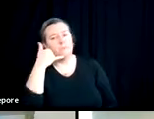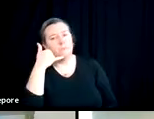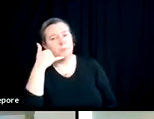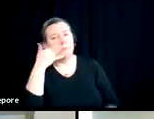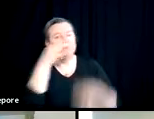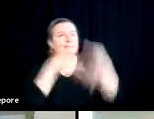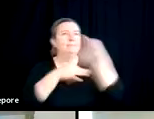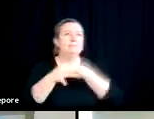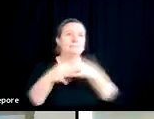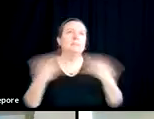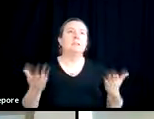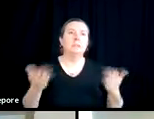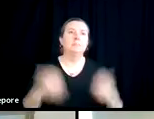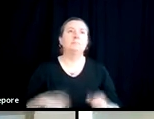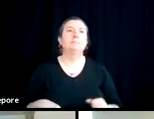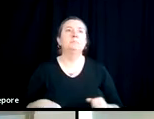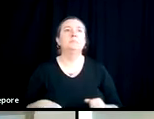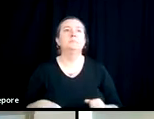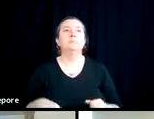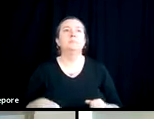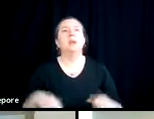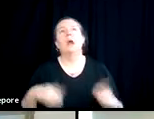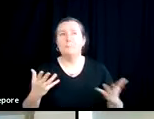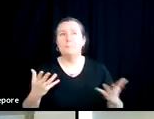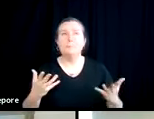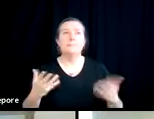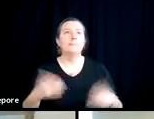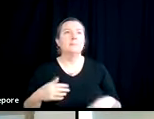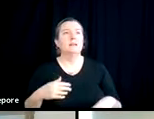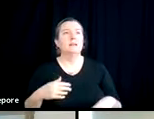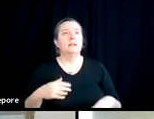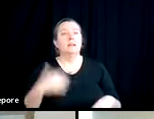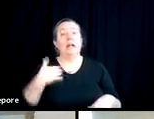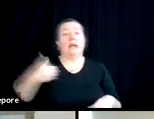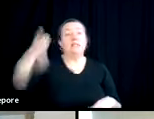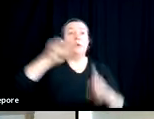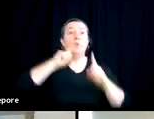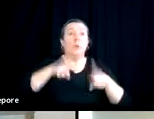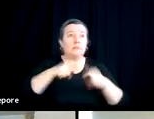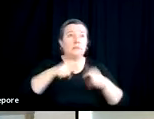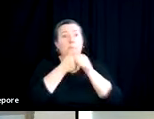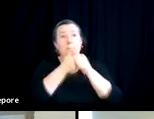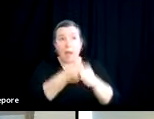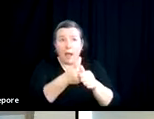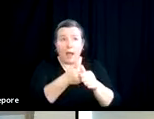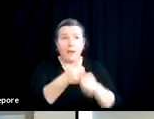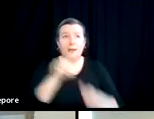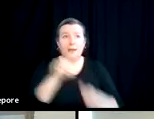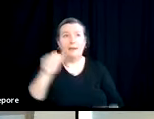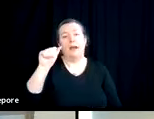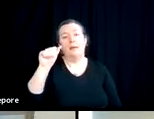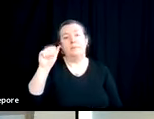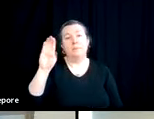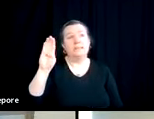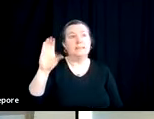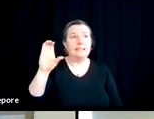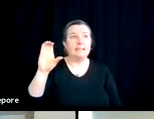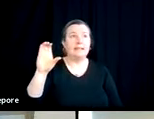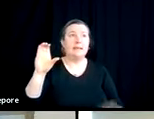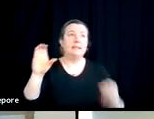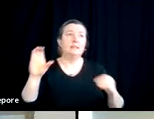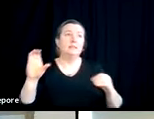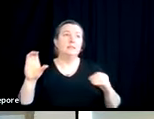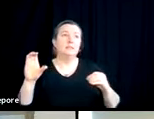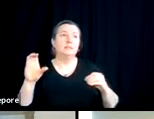With regards to executive order compliance, ABC and Division of Criminal Justice went out over the weekend in Burlington and